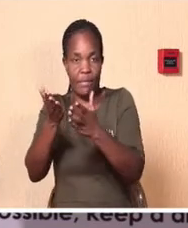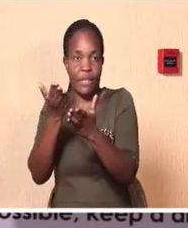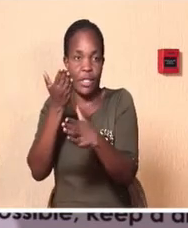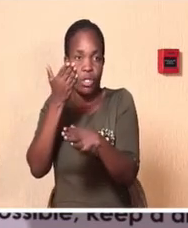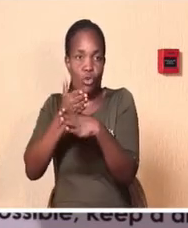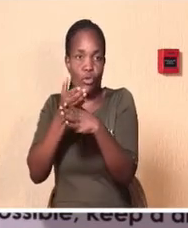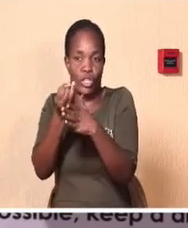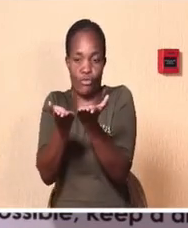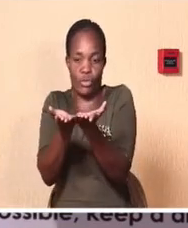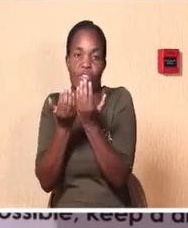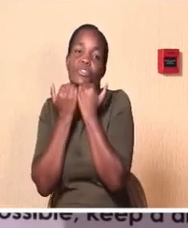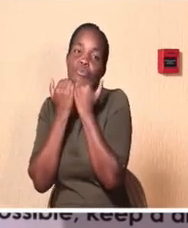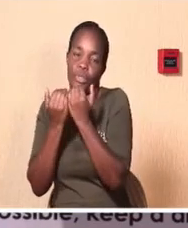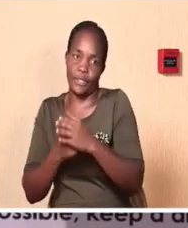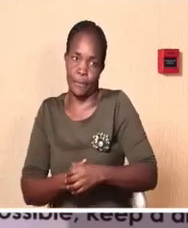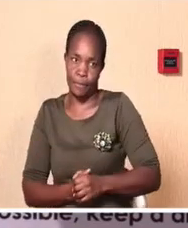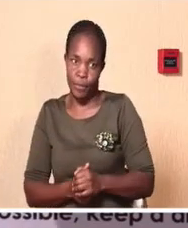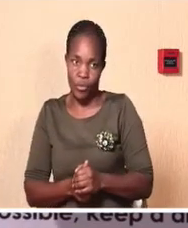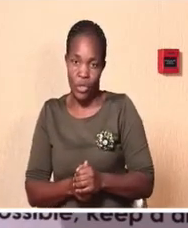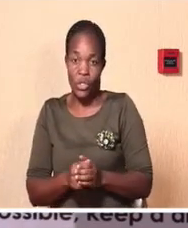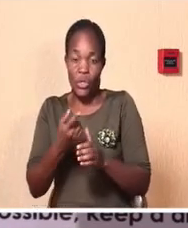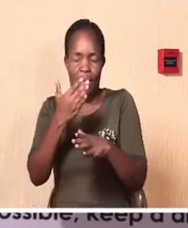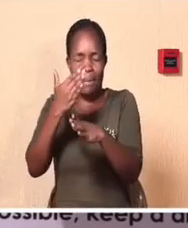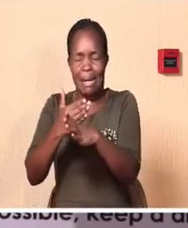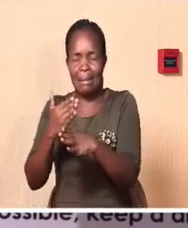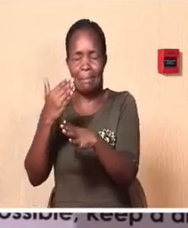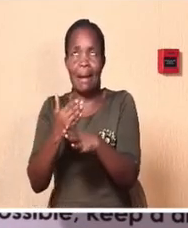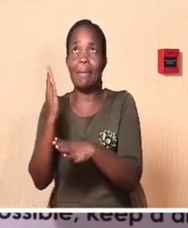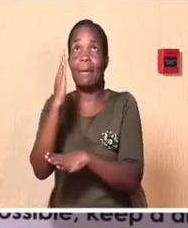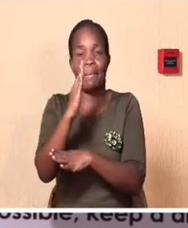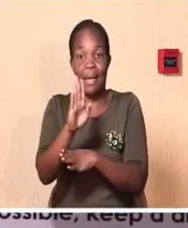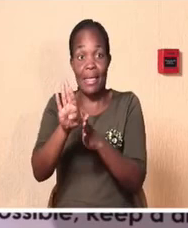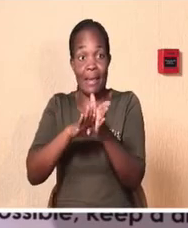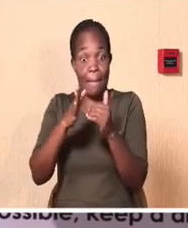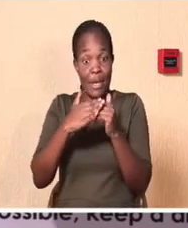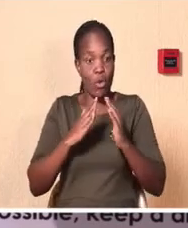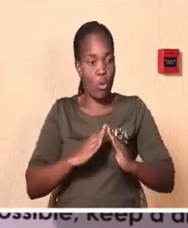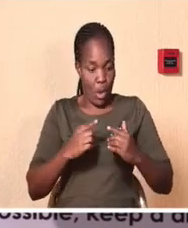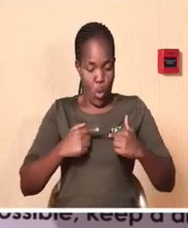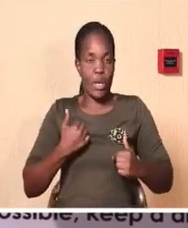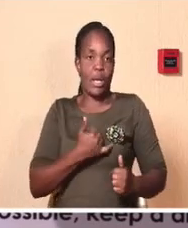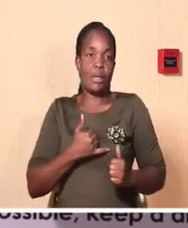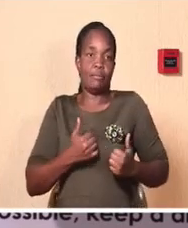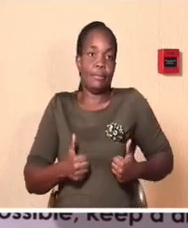We should stay at home so that when they come home, they would meet us alive.